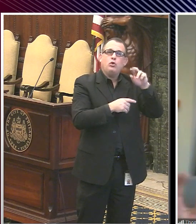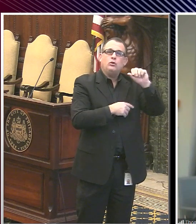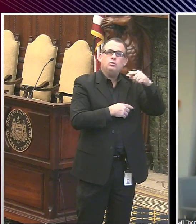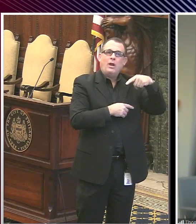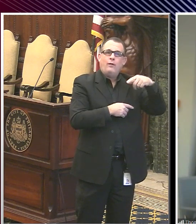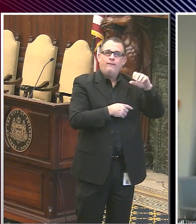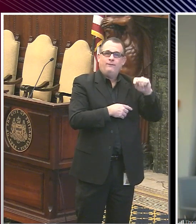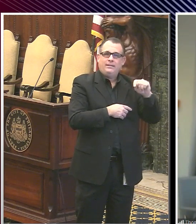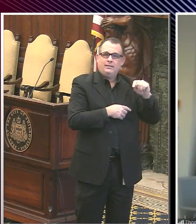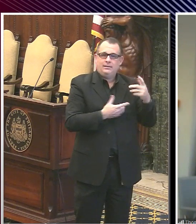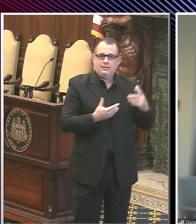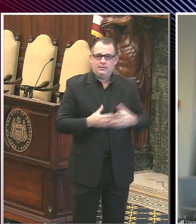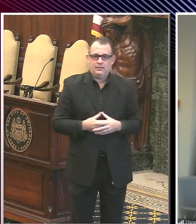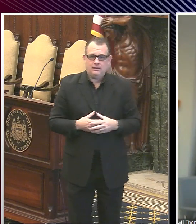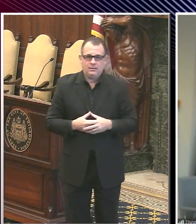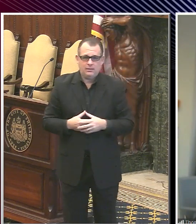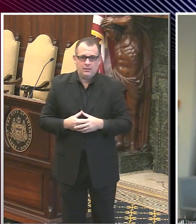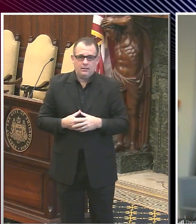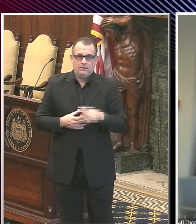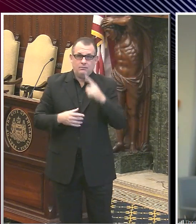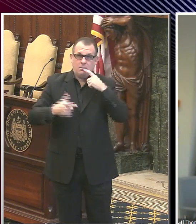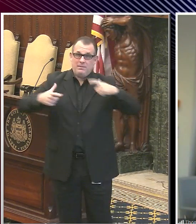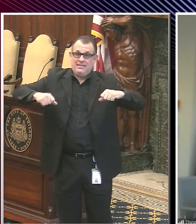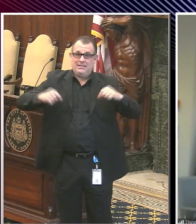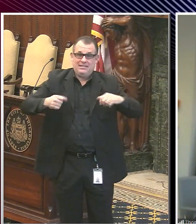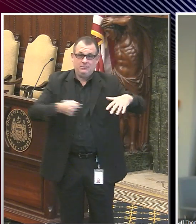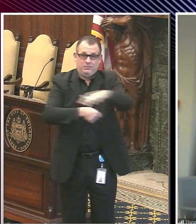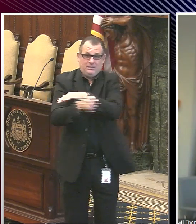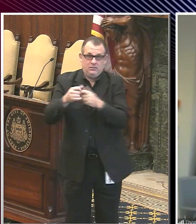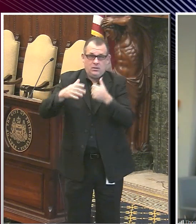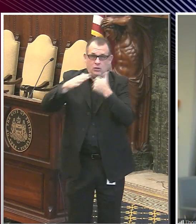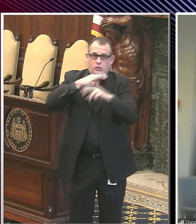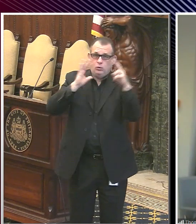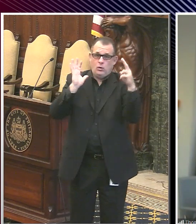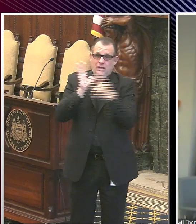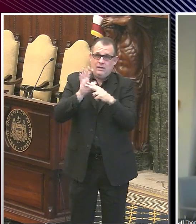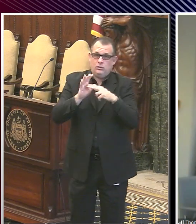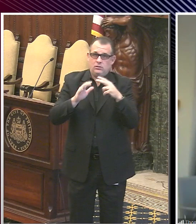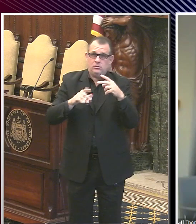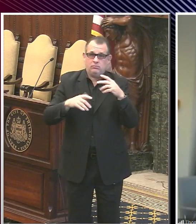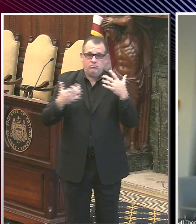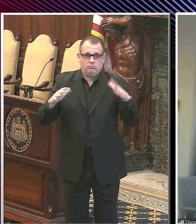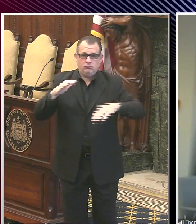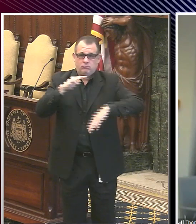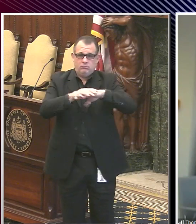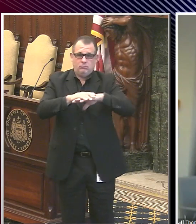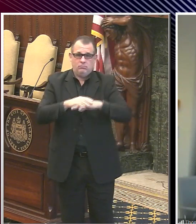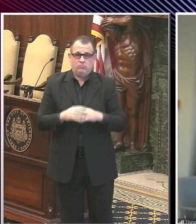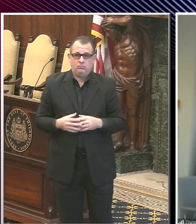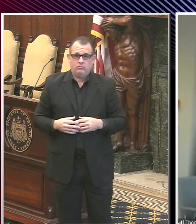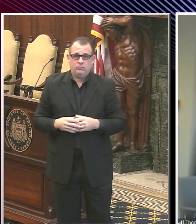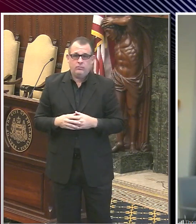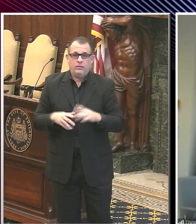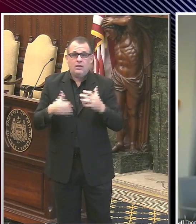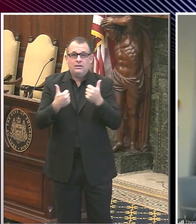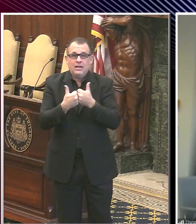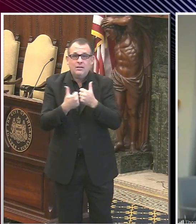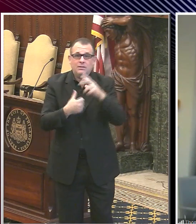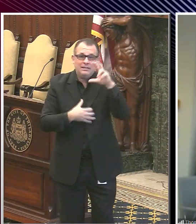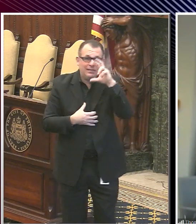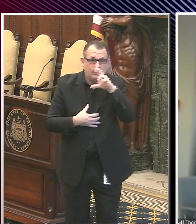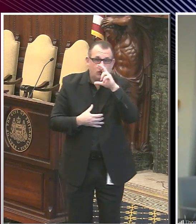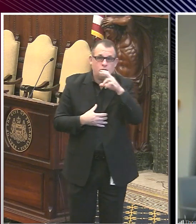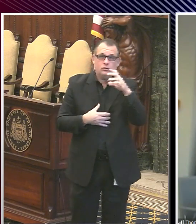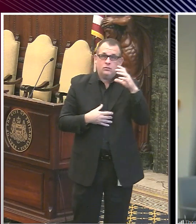for very large spaces of no more than 2,000 people. That means there will be no fans at football games. And for outdoor